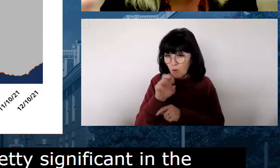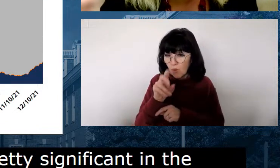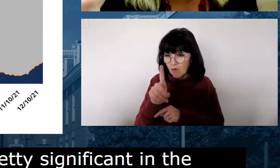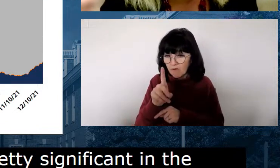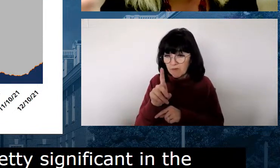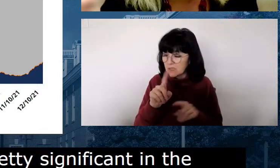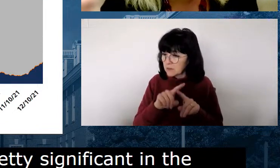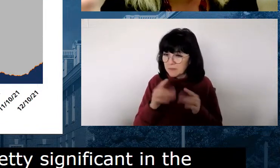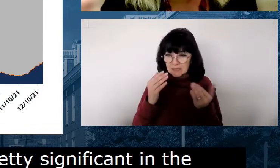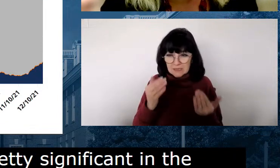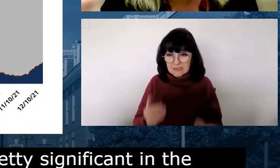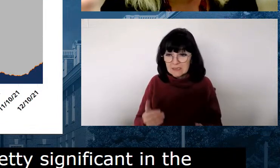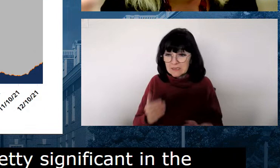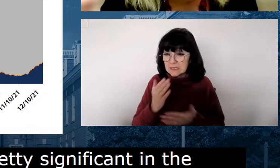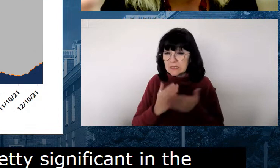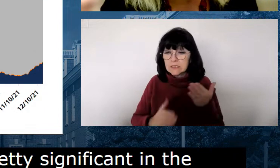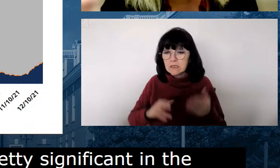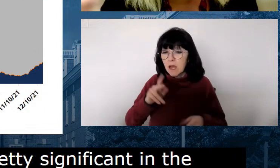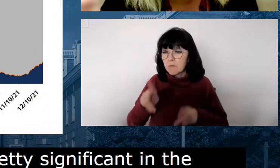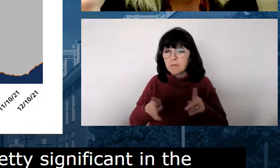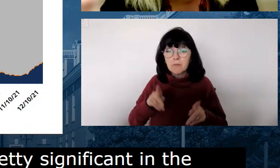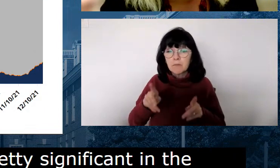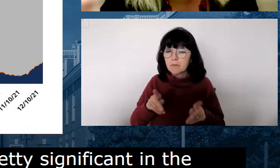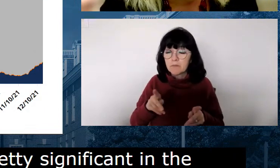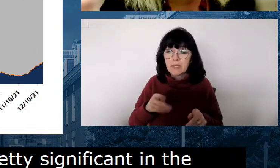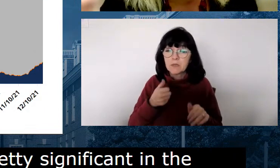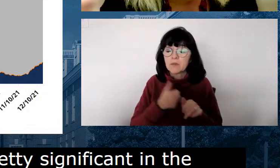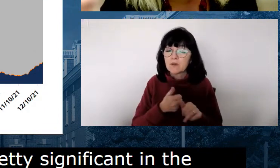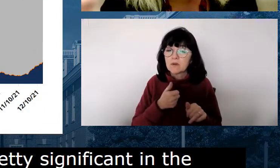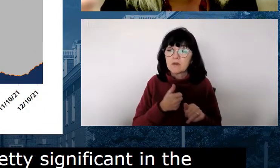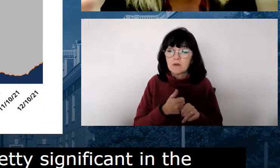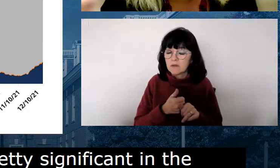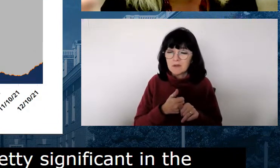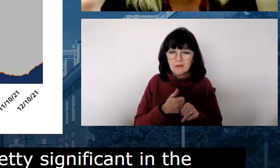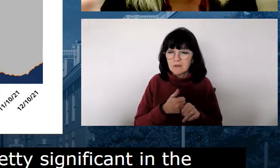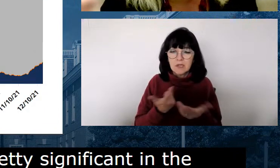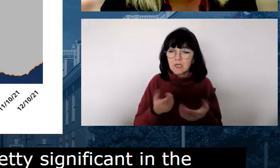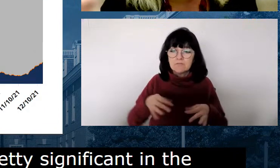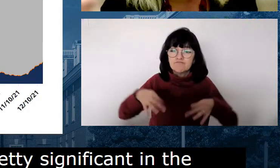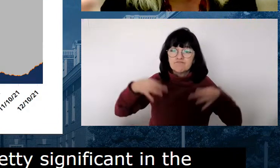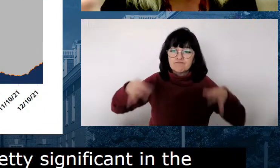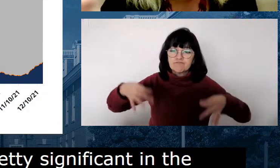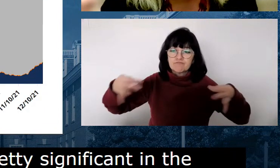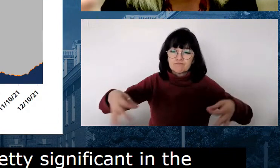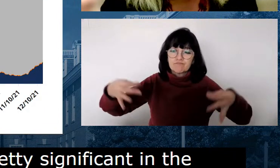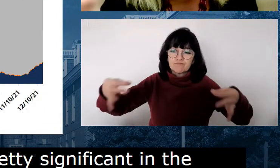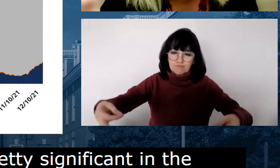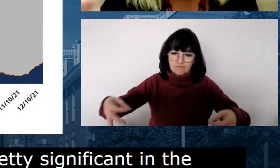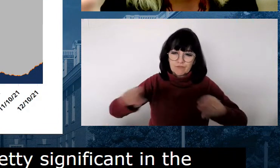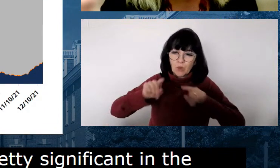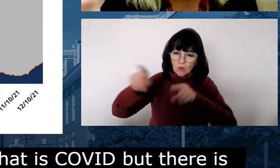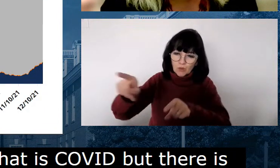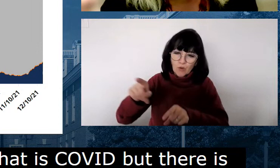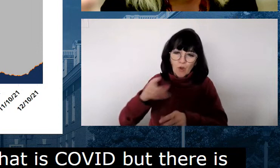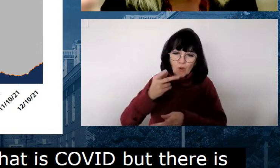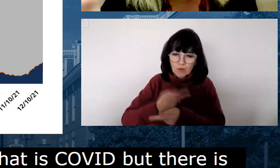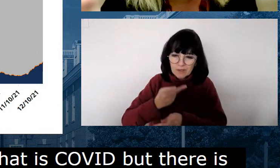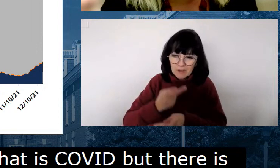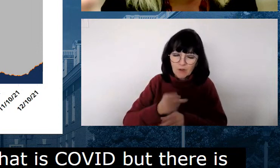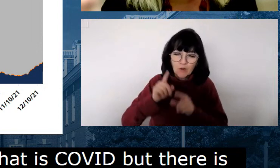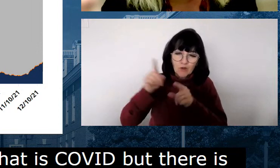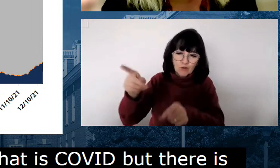delayed care over the course of the past 22 months of the pandemic, who are now needing to